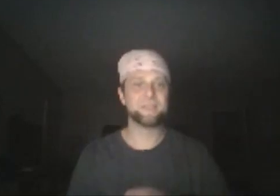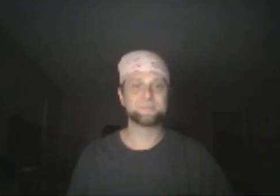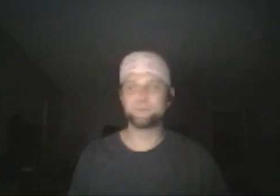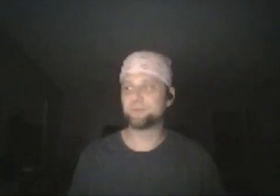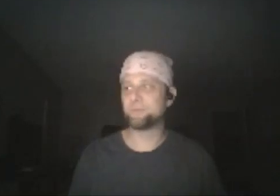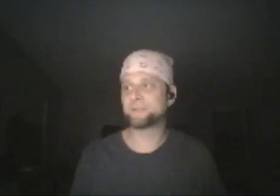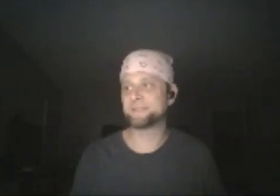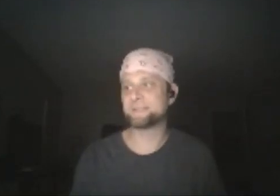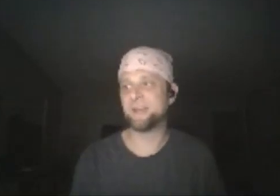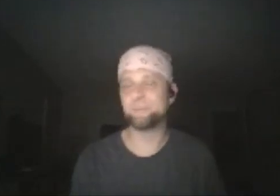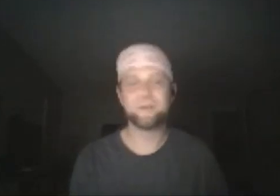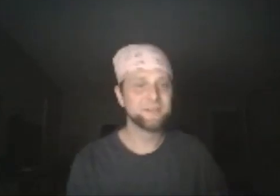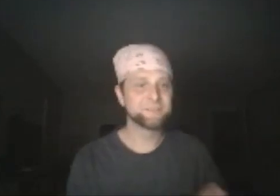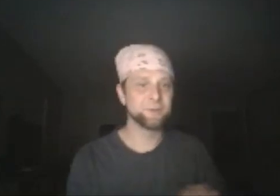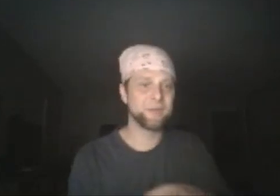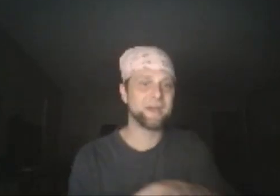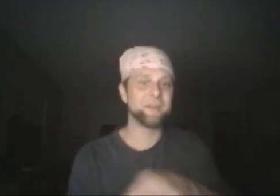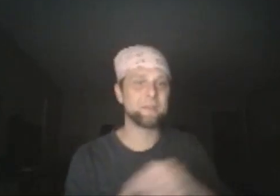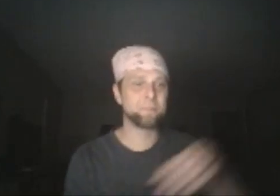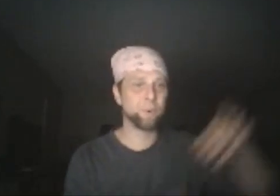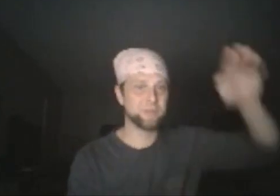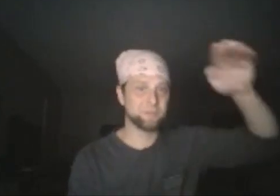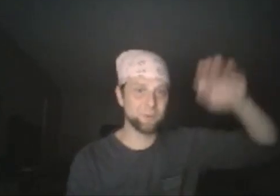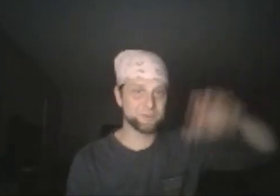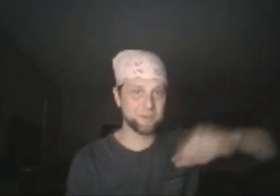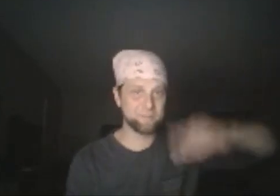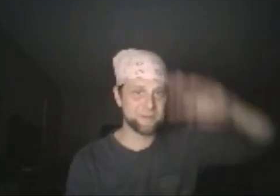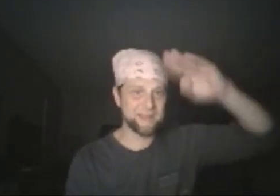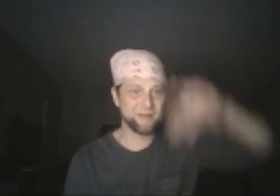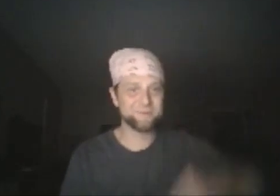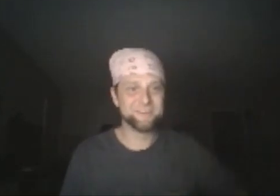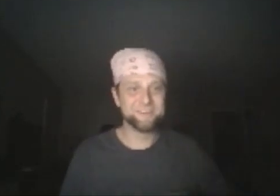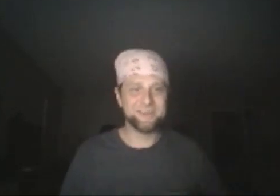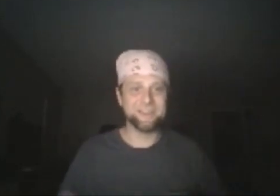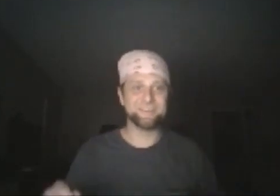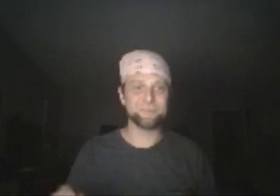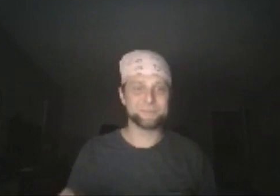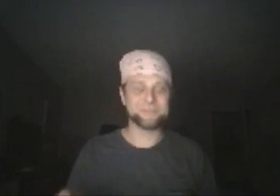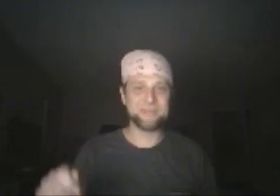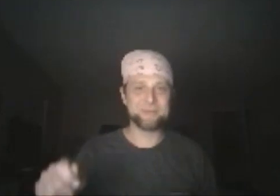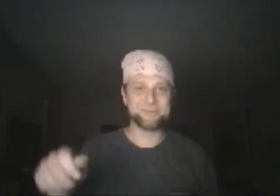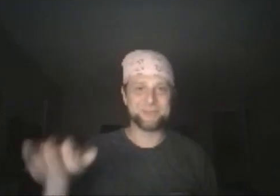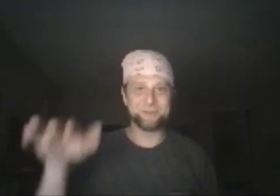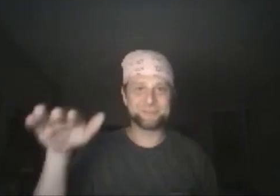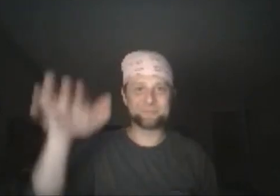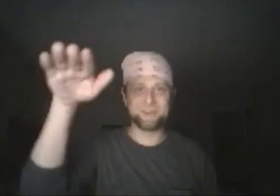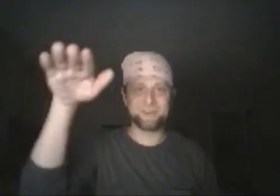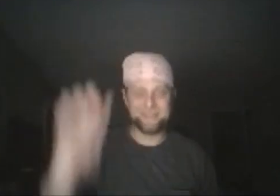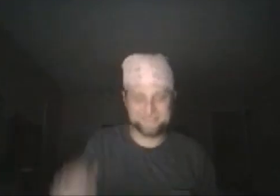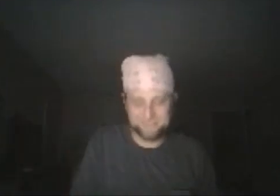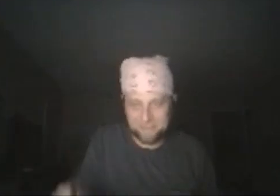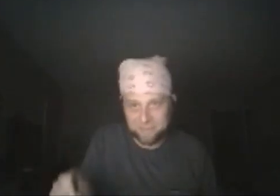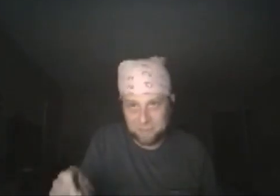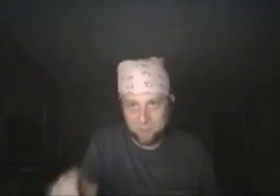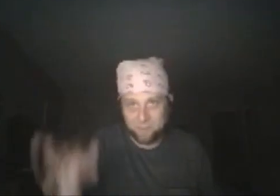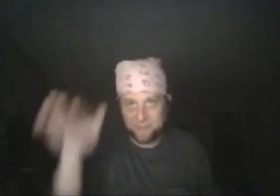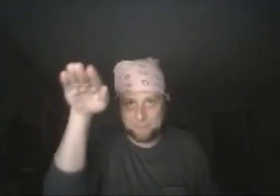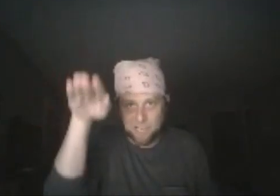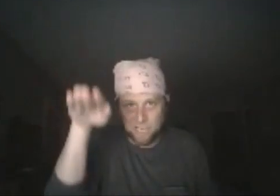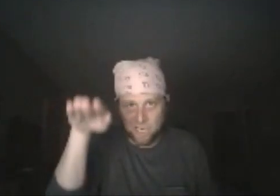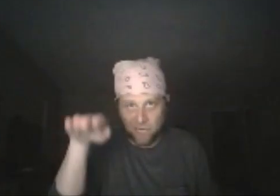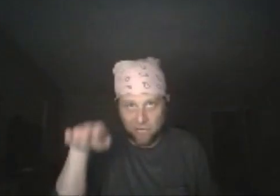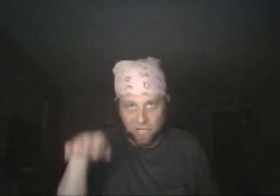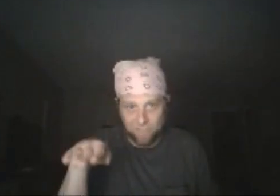He just moved the mics this time. So that podium goes up and down, and sometimes when he goes up there, he has to, like, lower it. It's